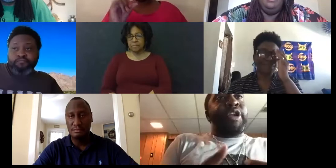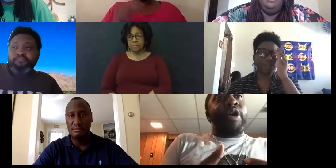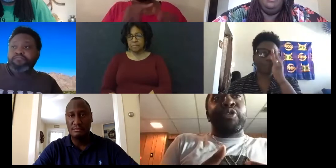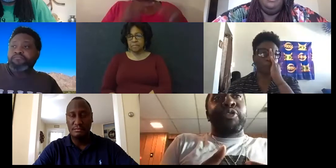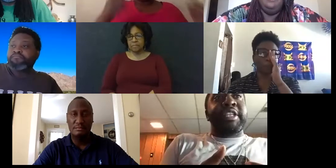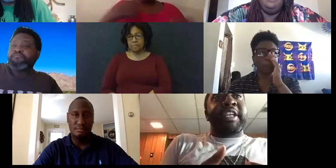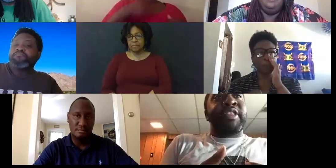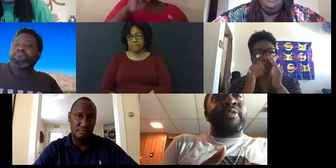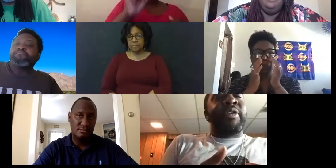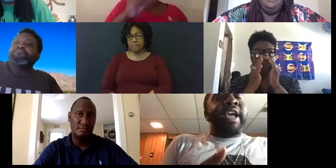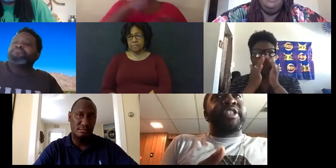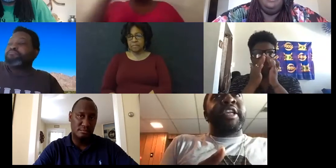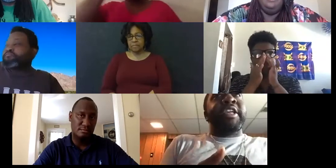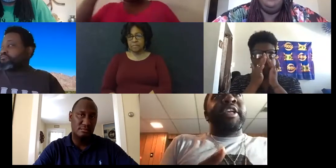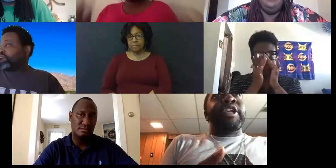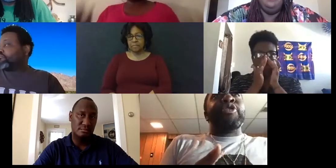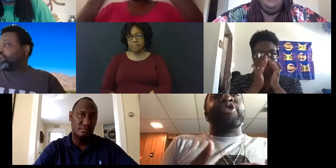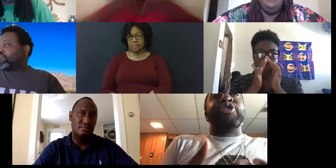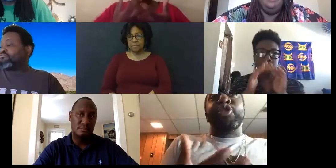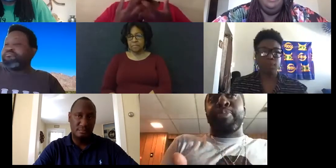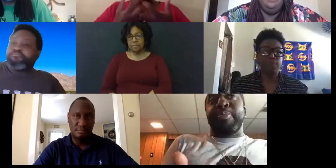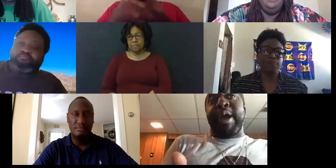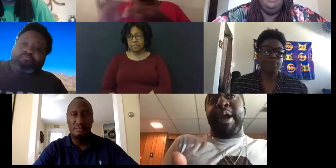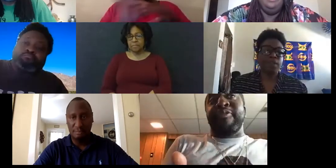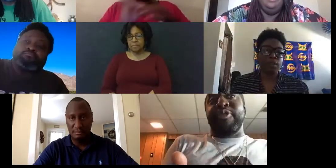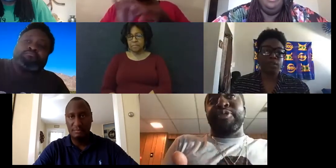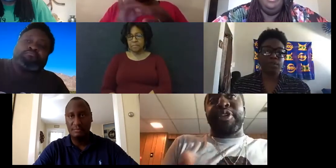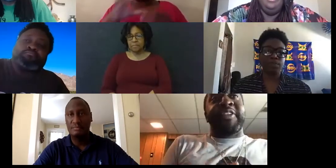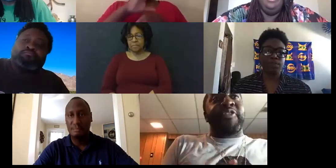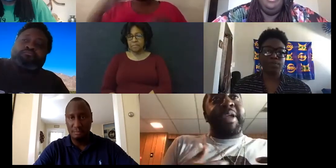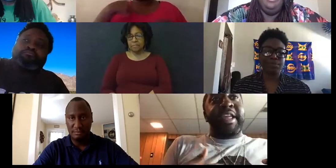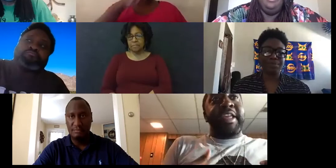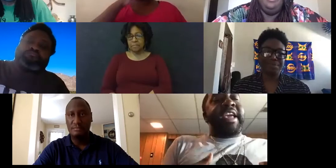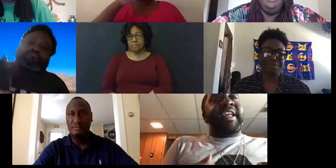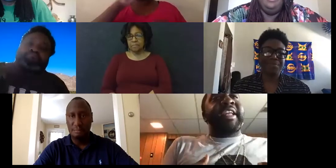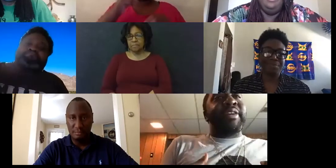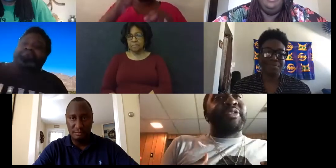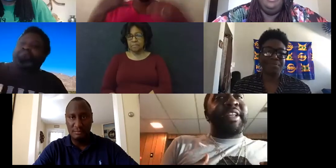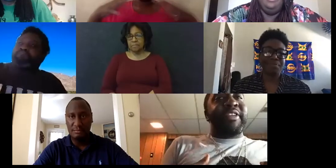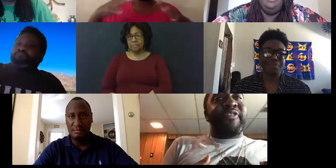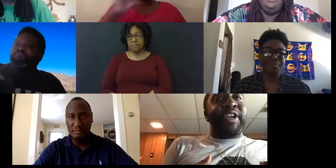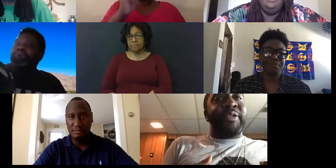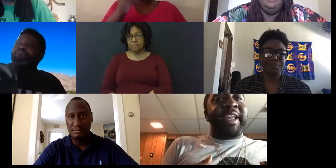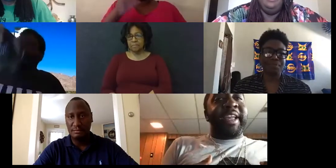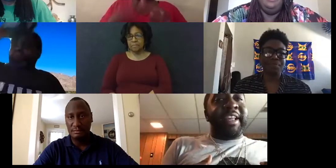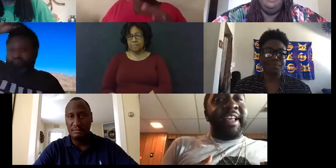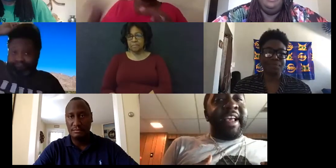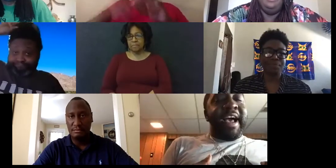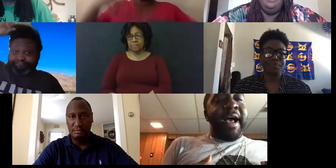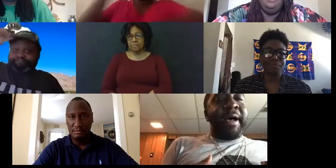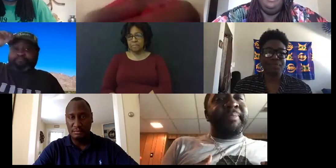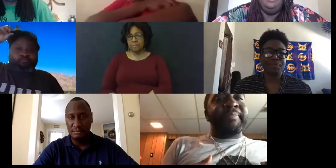it's like, you bring those two things together, it's like you're super powerful. So like for me, it allows me to feel